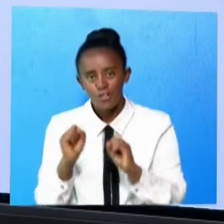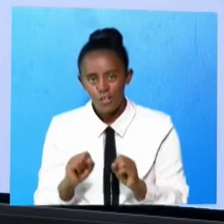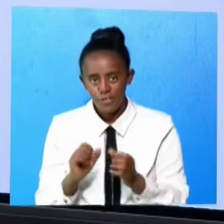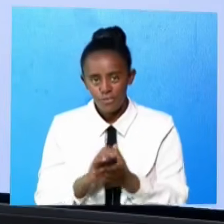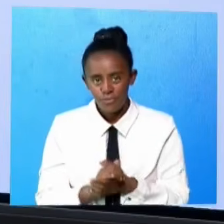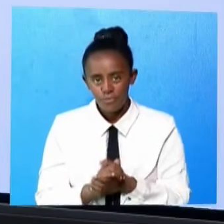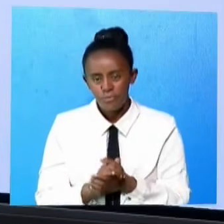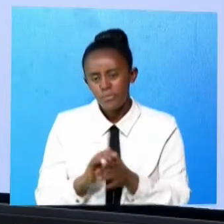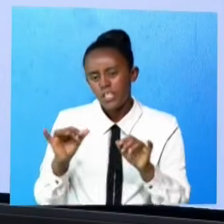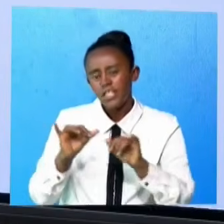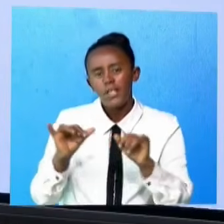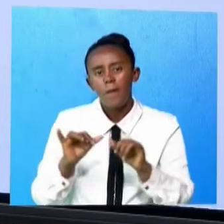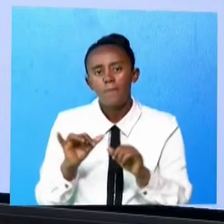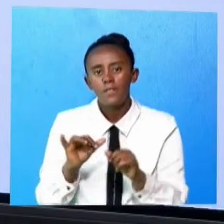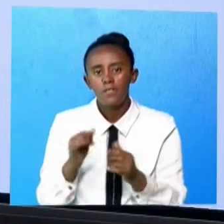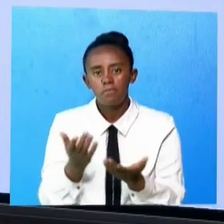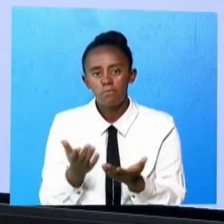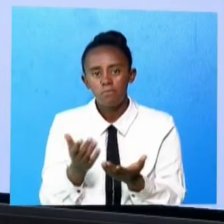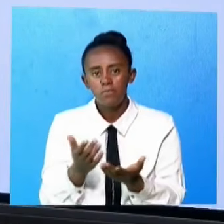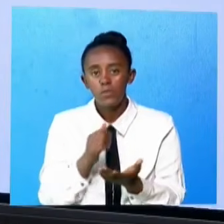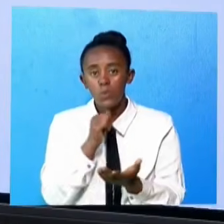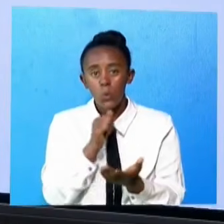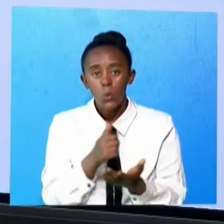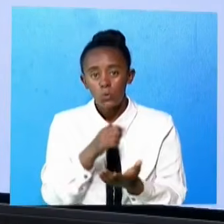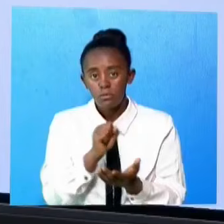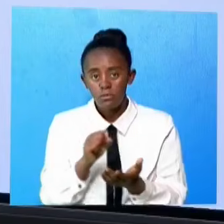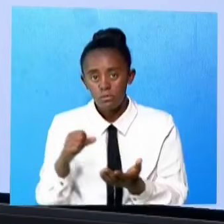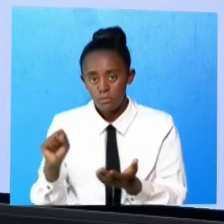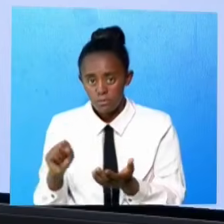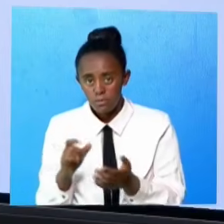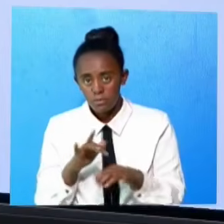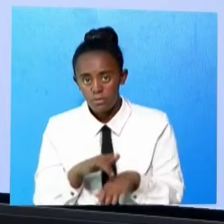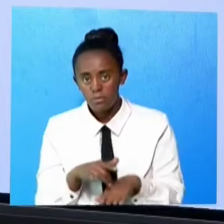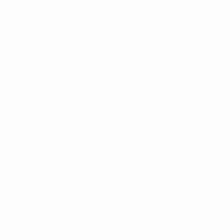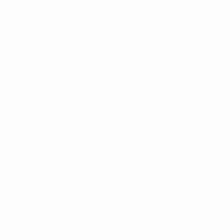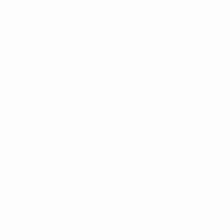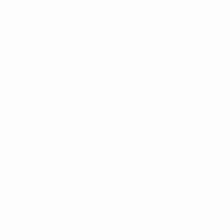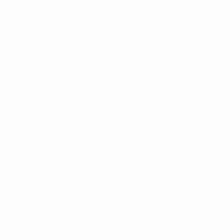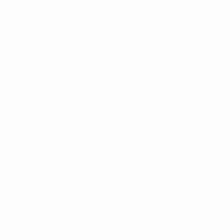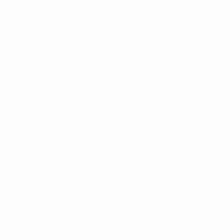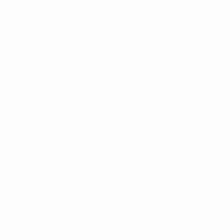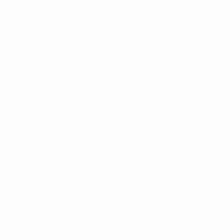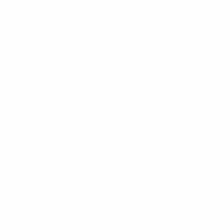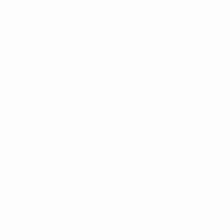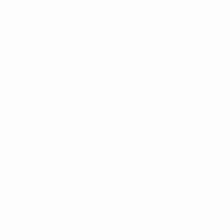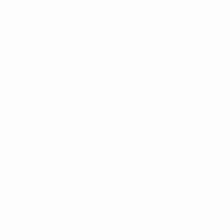The same is true in the case of not so as structure. Is similar with as a structure.